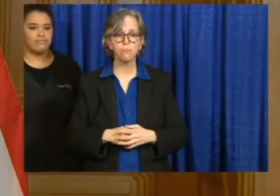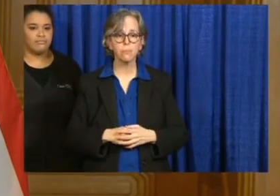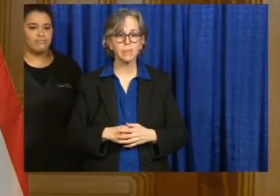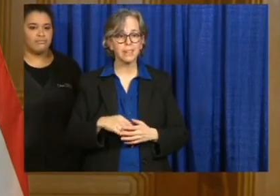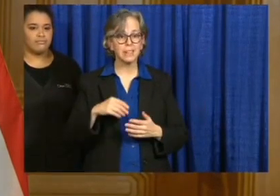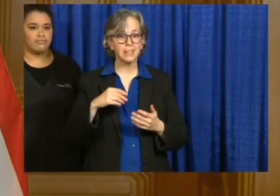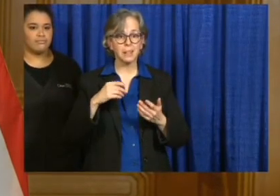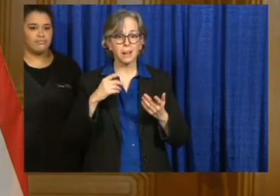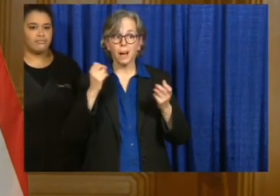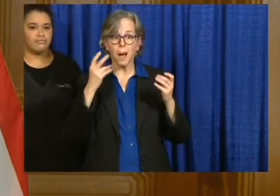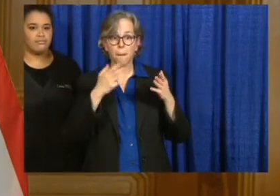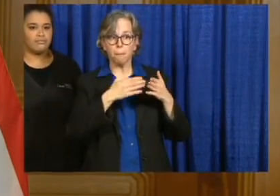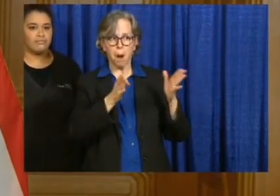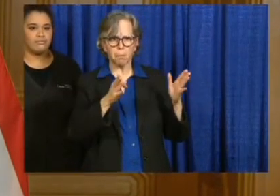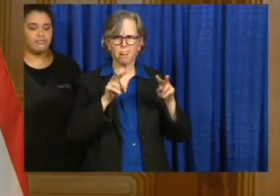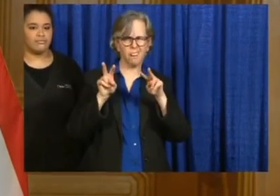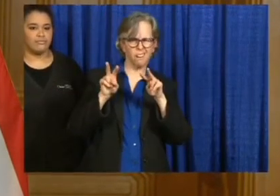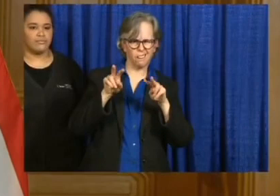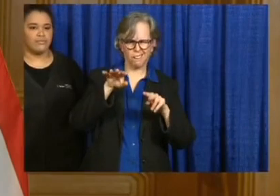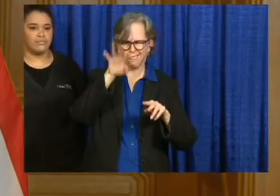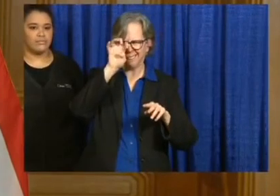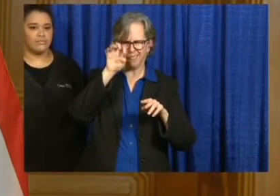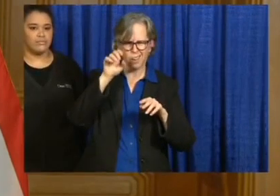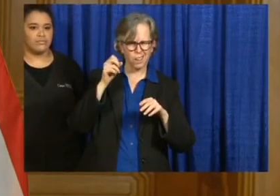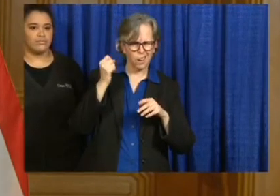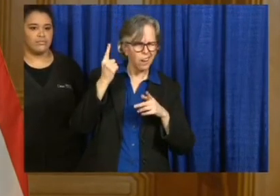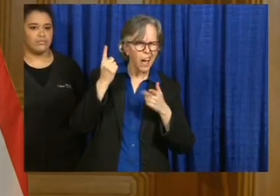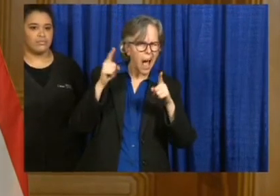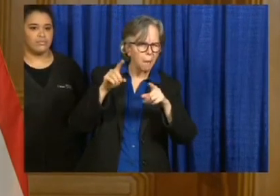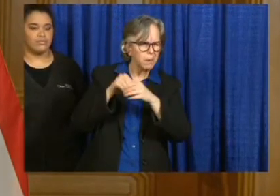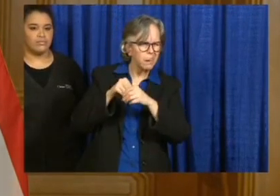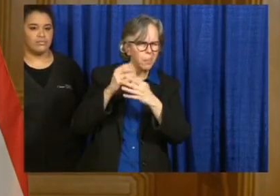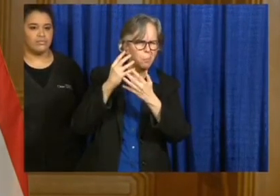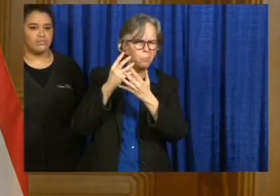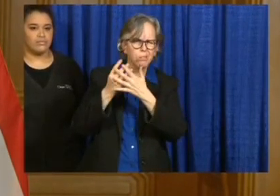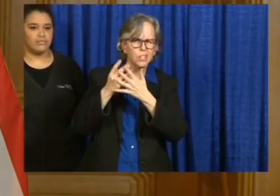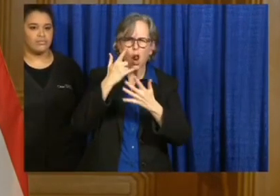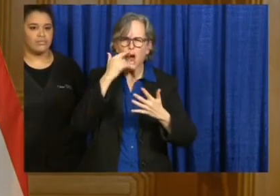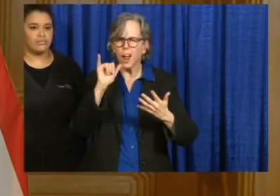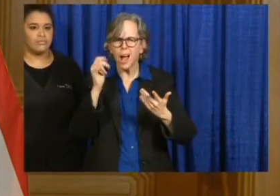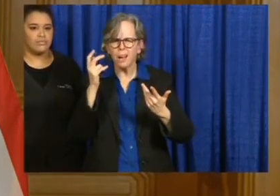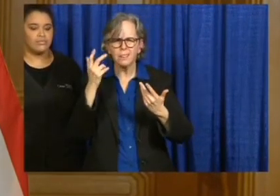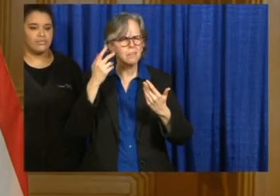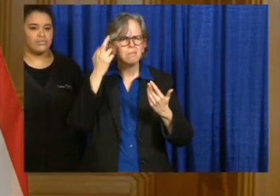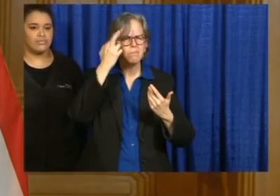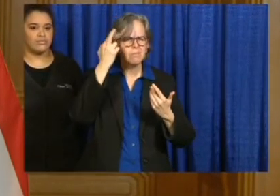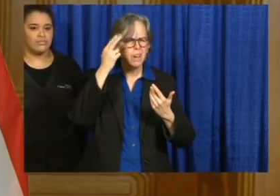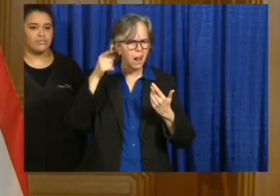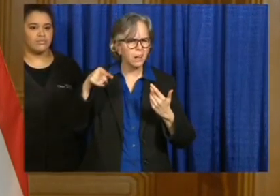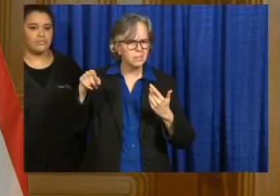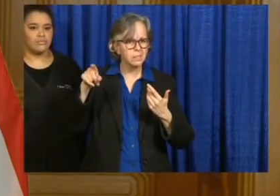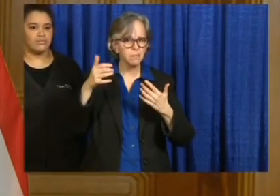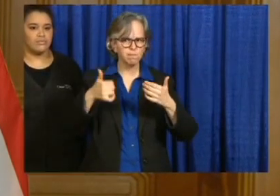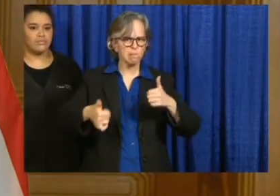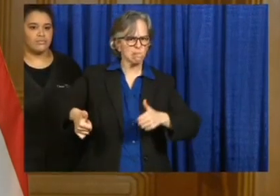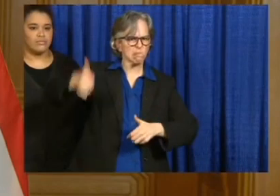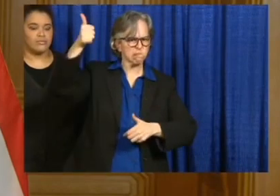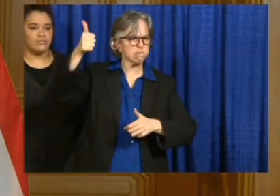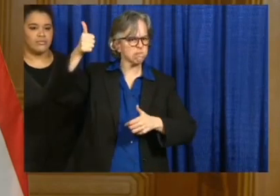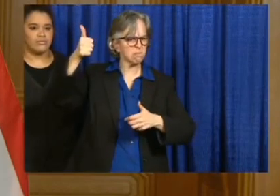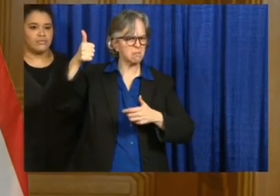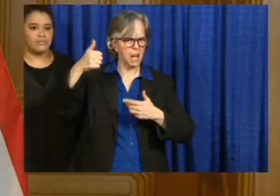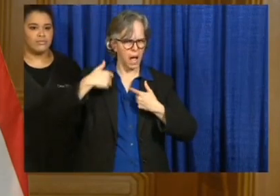going on in prison doesn't realize. There is a custodial, there is a feeling